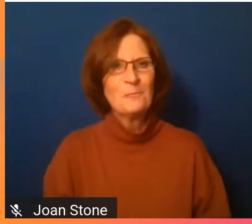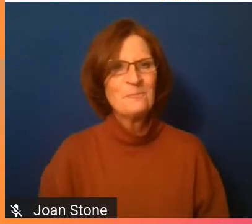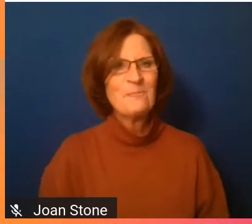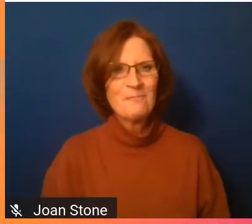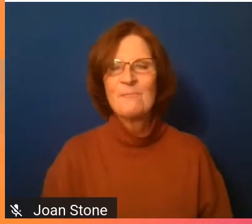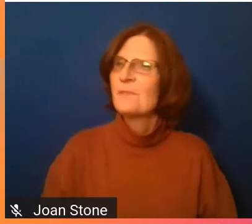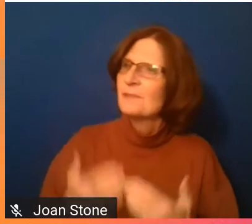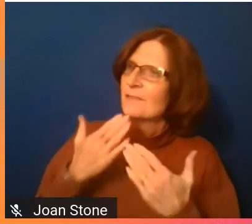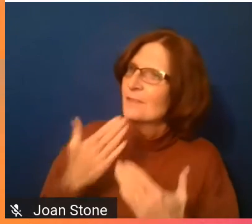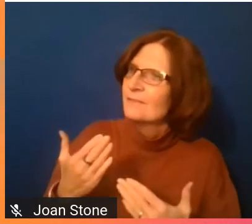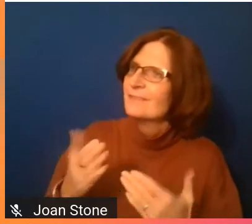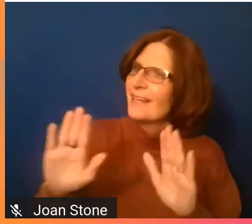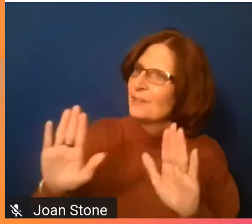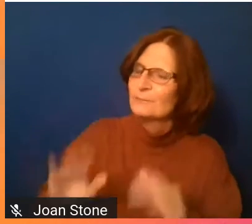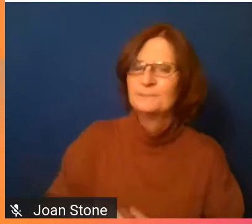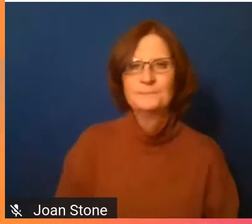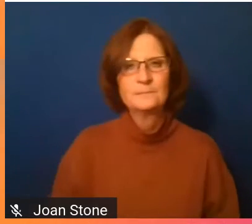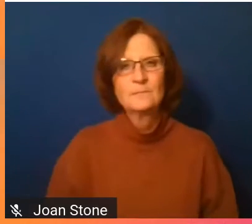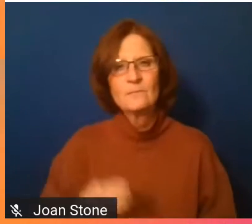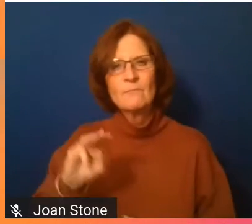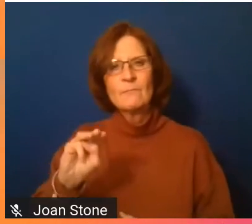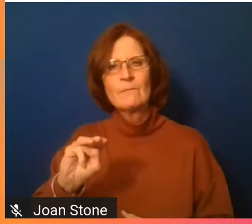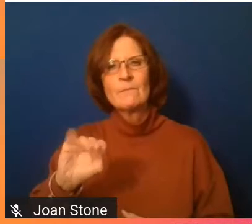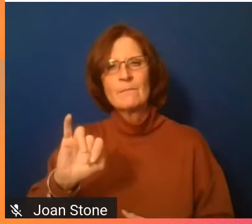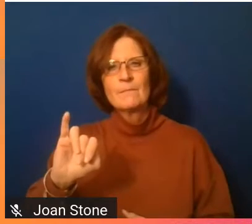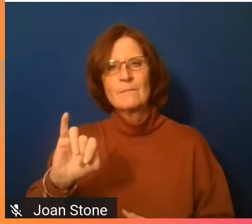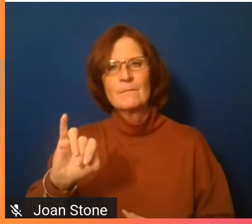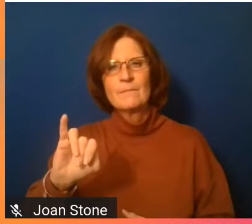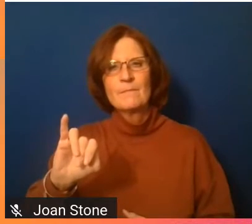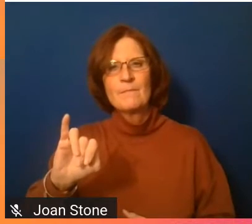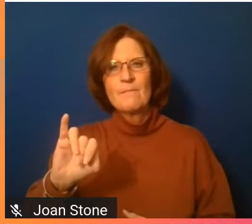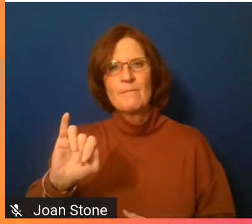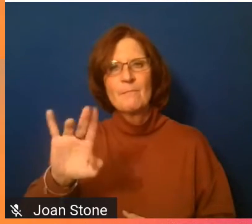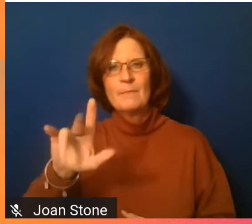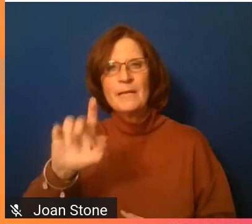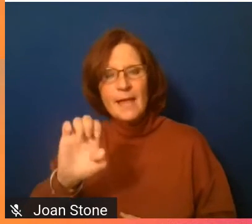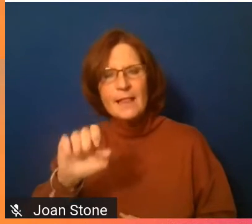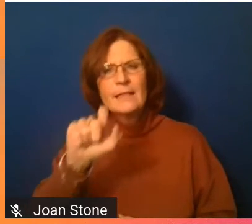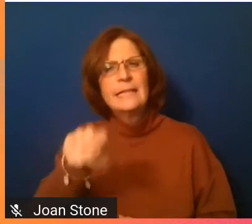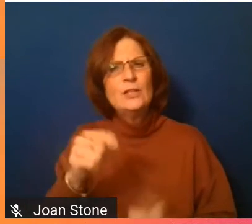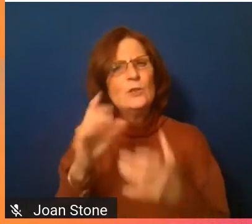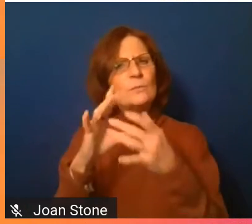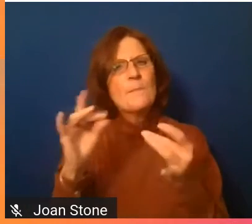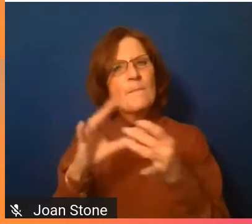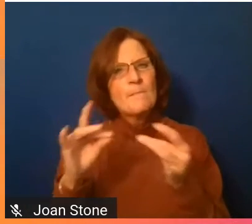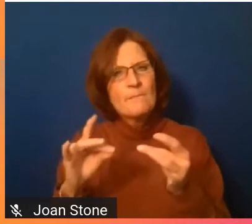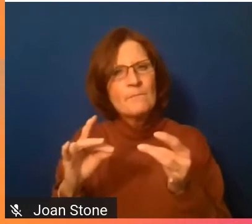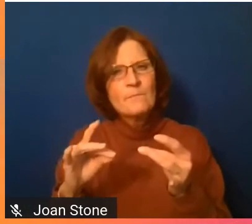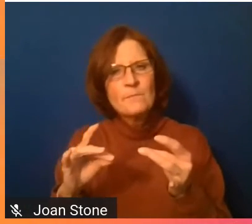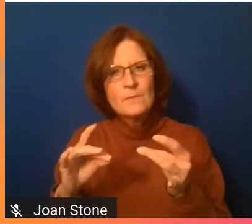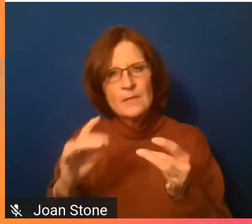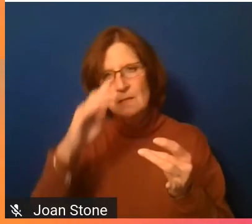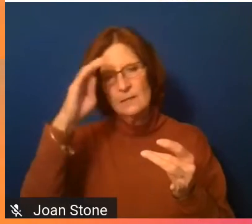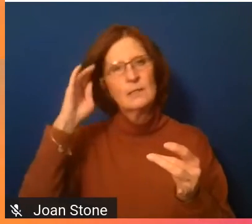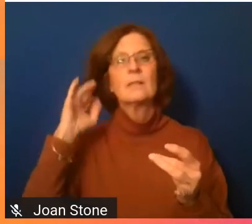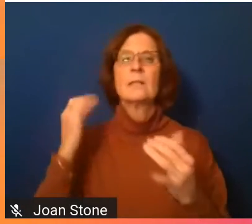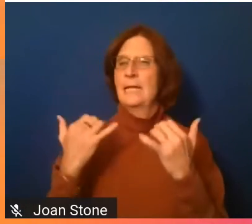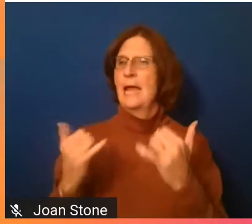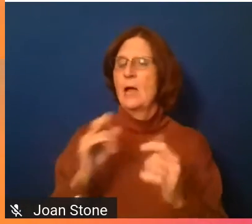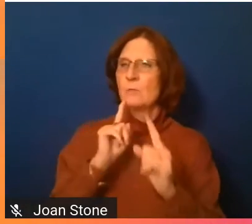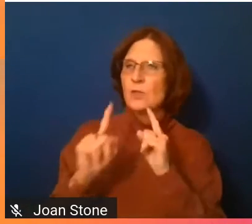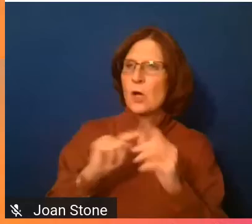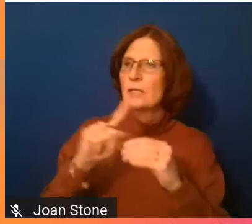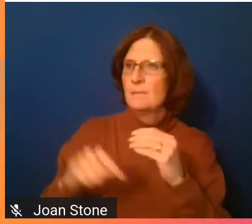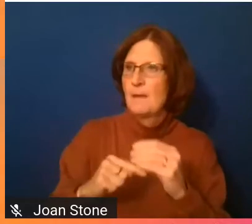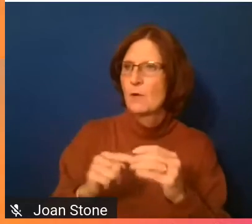great, thank you. Michele, I don't know if you're with us or if you can talk a little bit, but you know, now that I'm thinking about this block